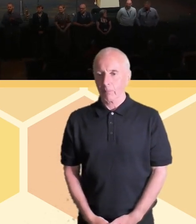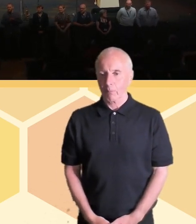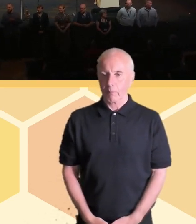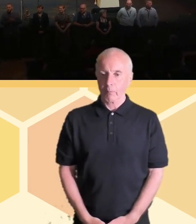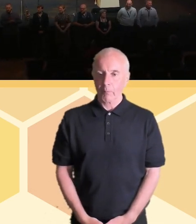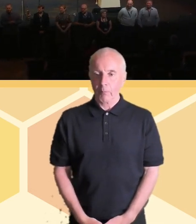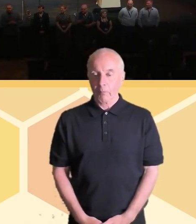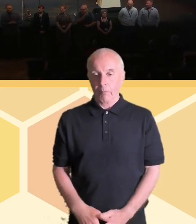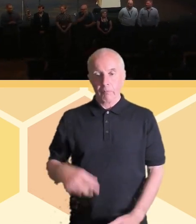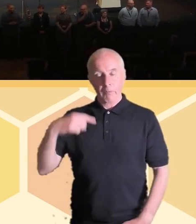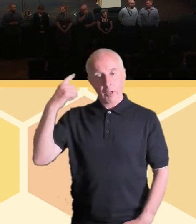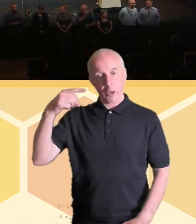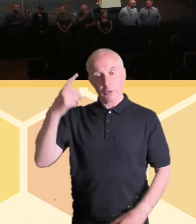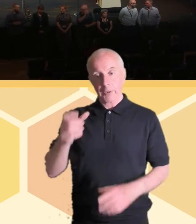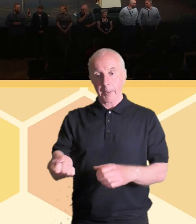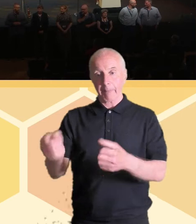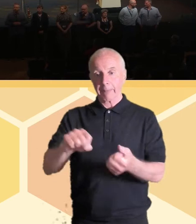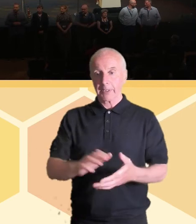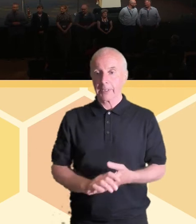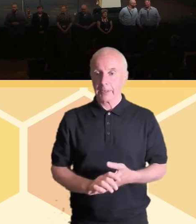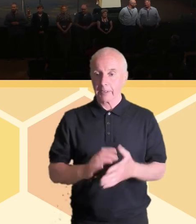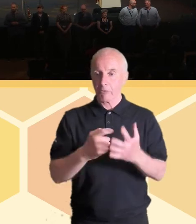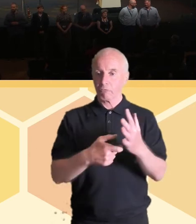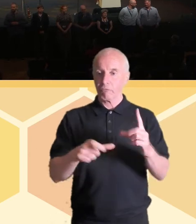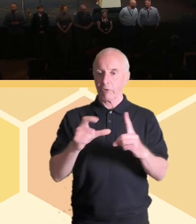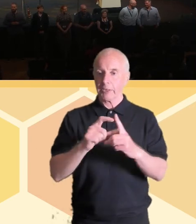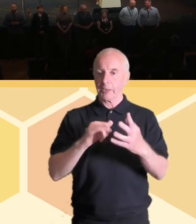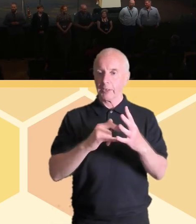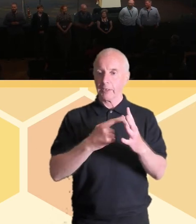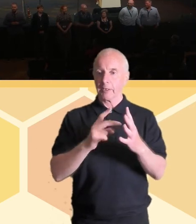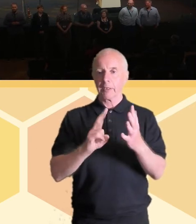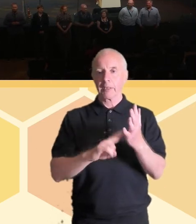And from the London Baptists, we have the Reverend Richard Asante,